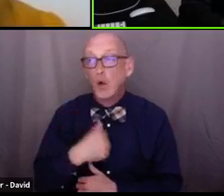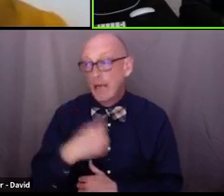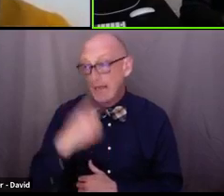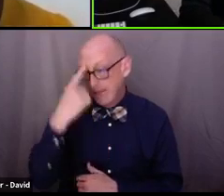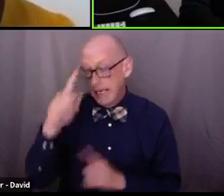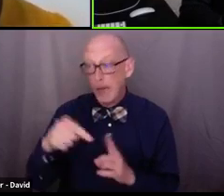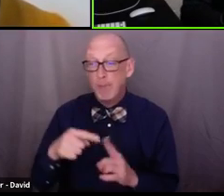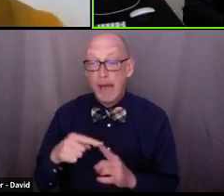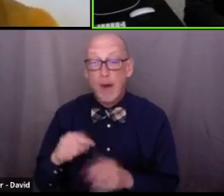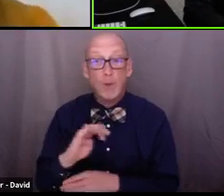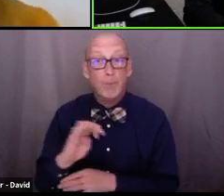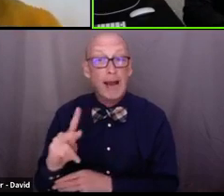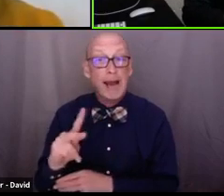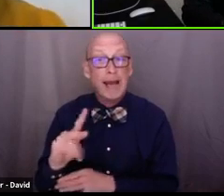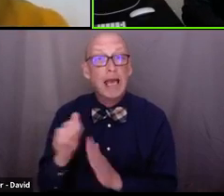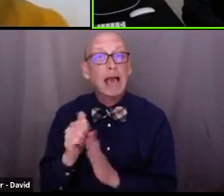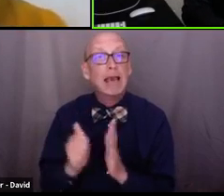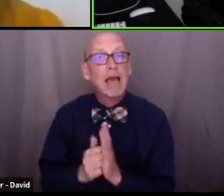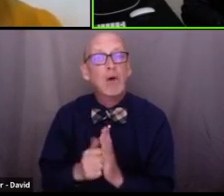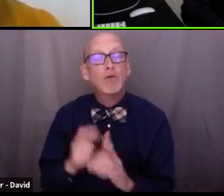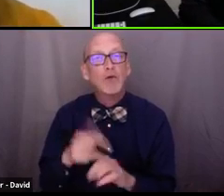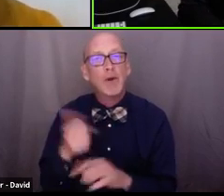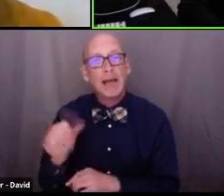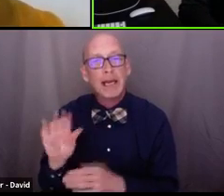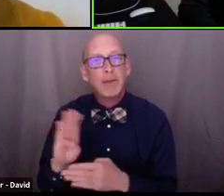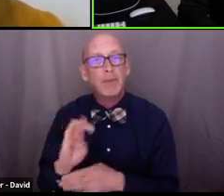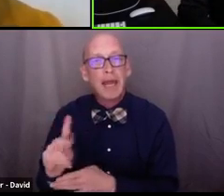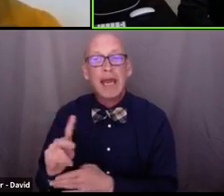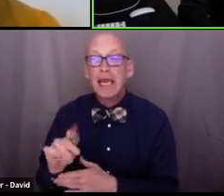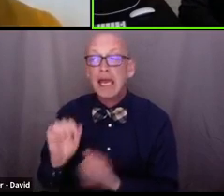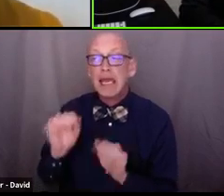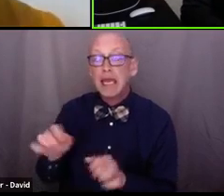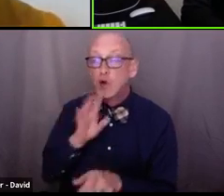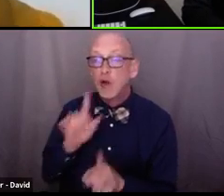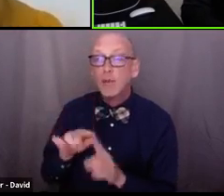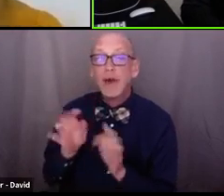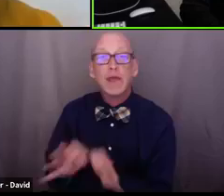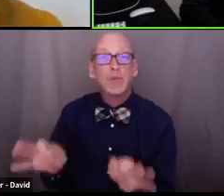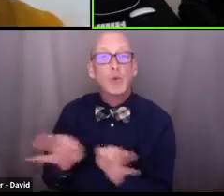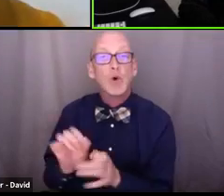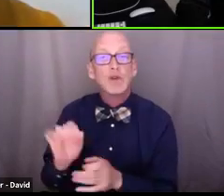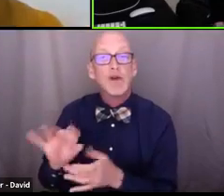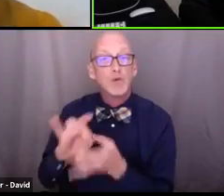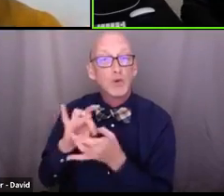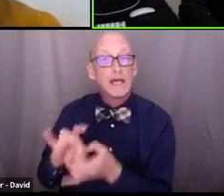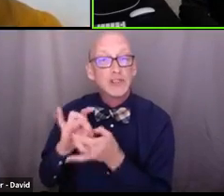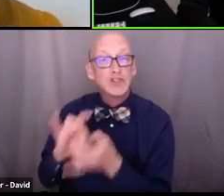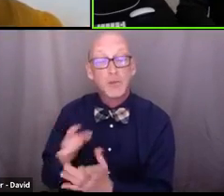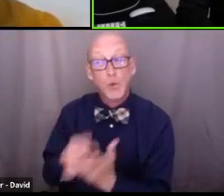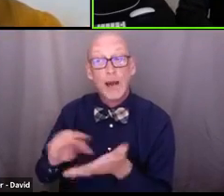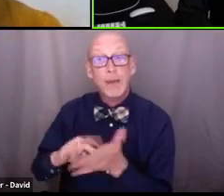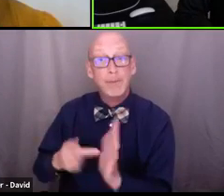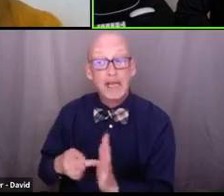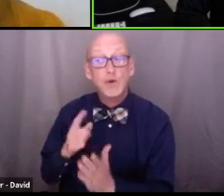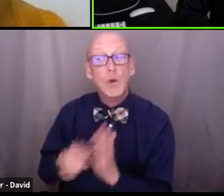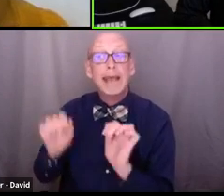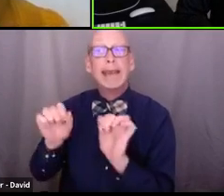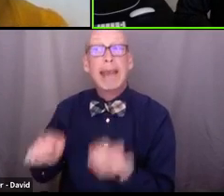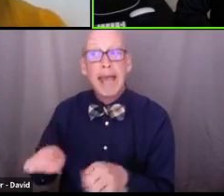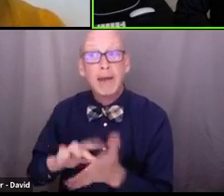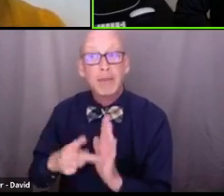at a specific bank. Can you talk about the importance of that banking relationship and what it means, what it could mean for the success of your